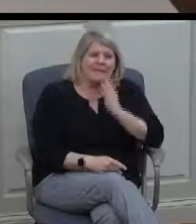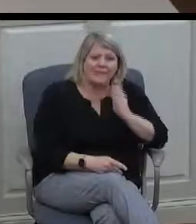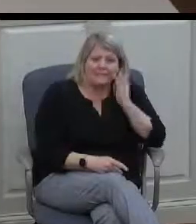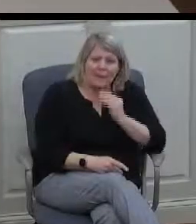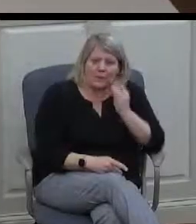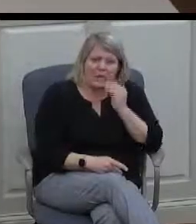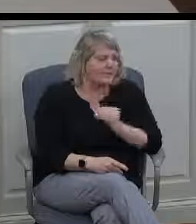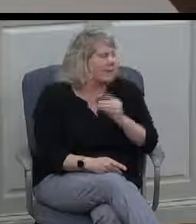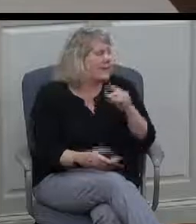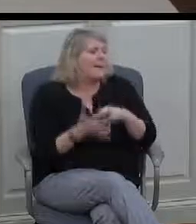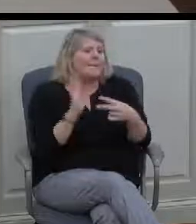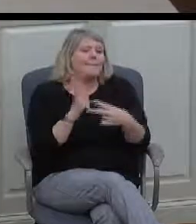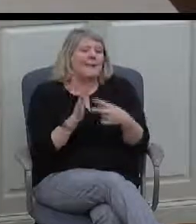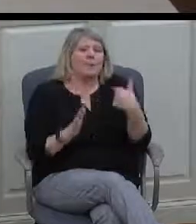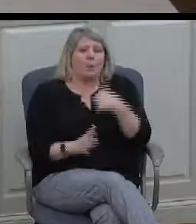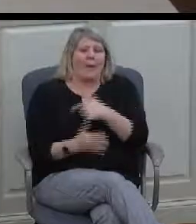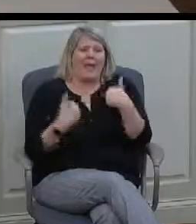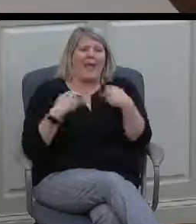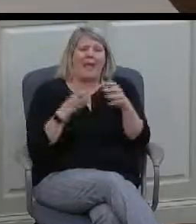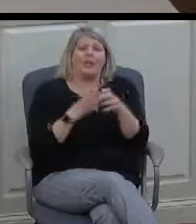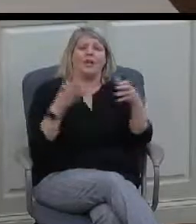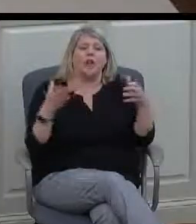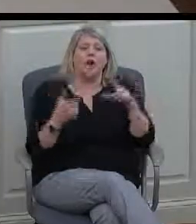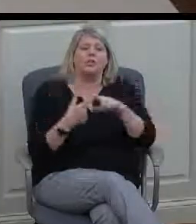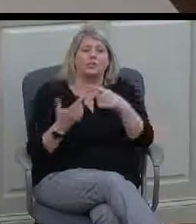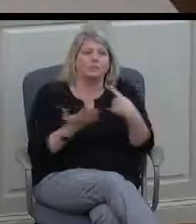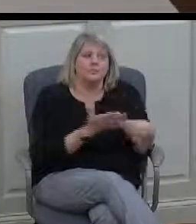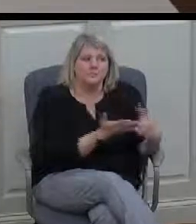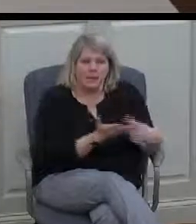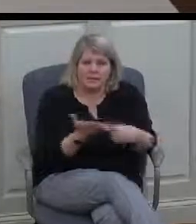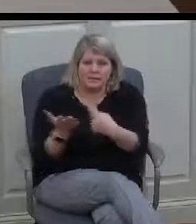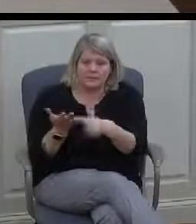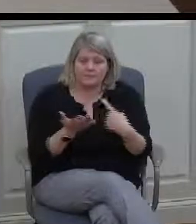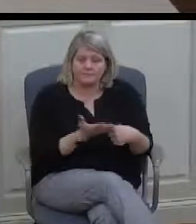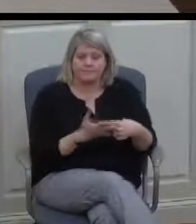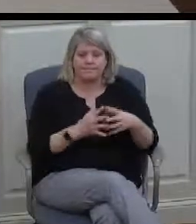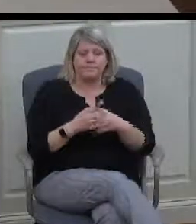plan. So there's a lot to talk about, and we'll try to do that as we go forward.